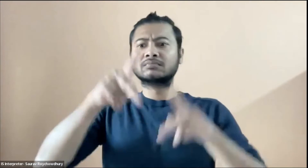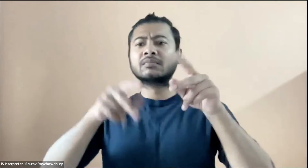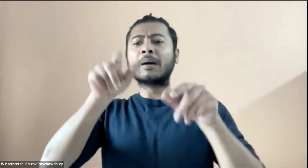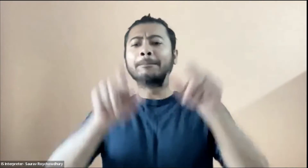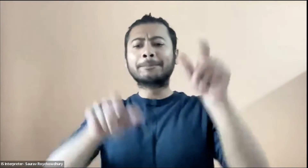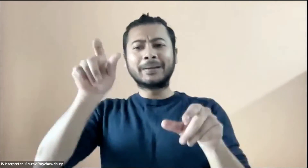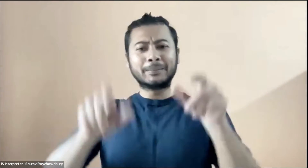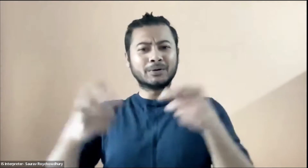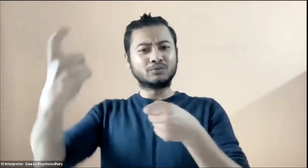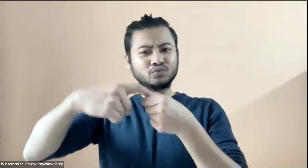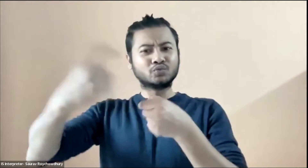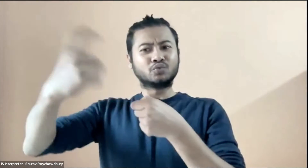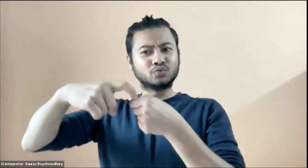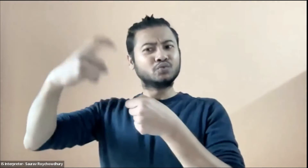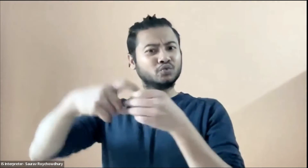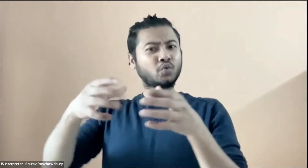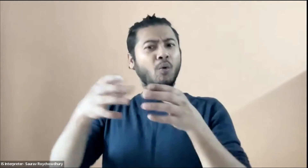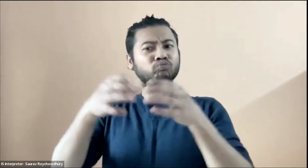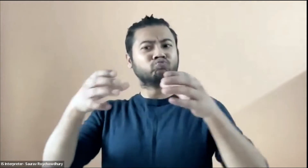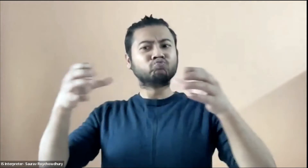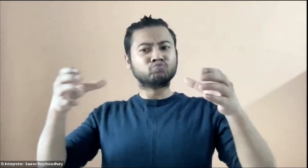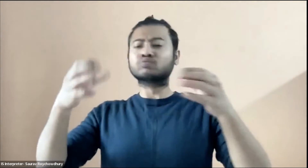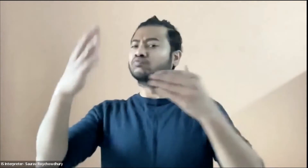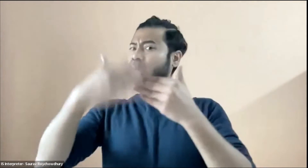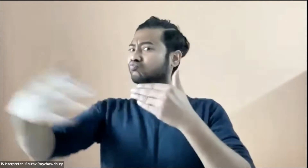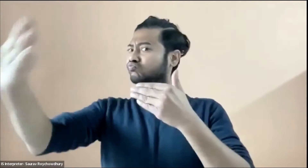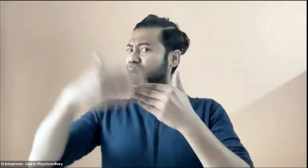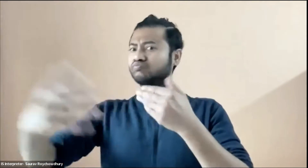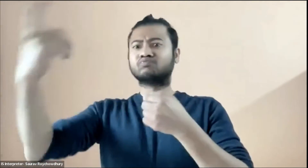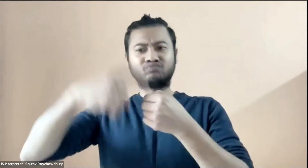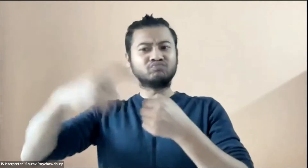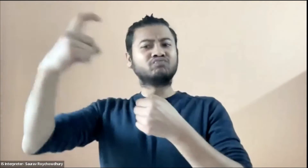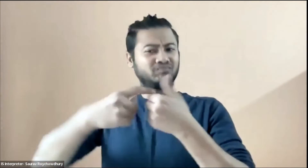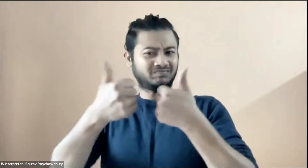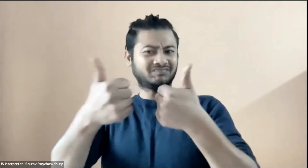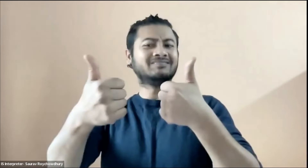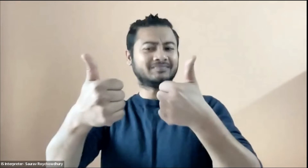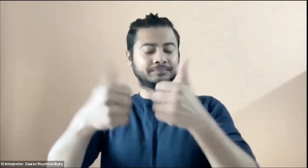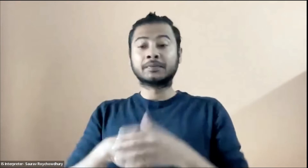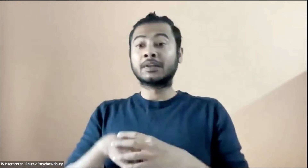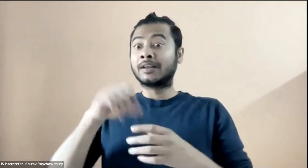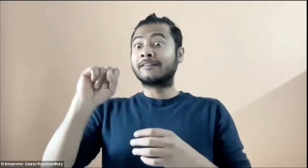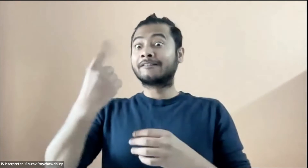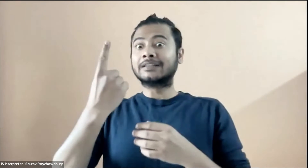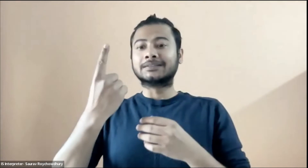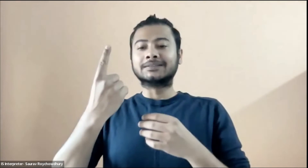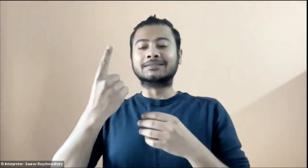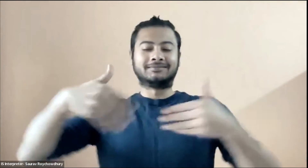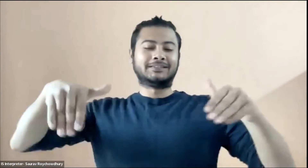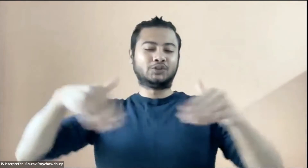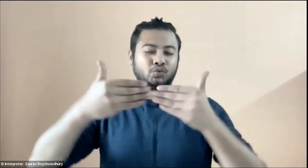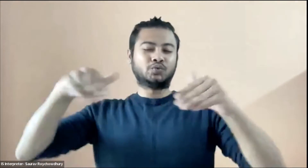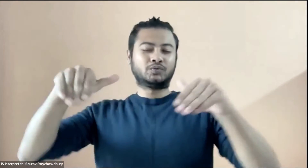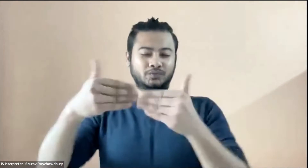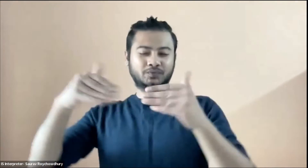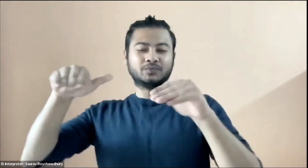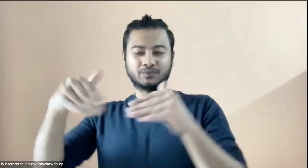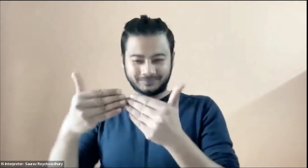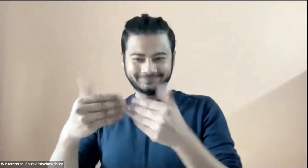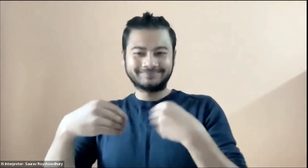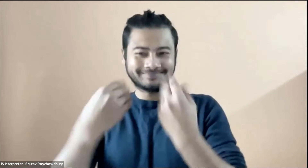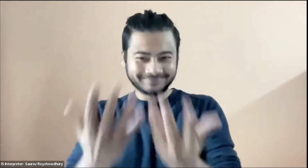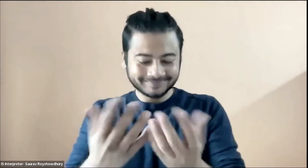in. I will start with some introductions. So I'd like to start by